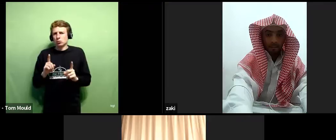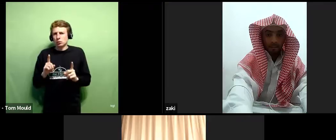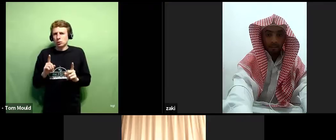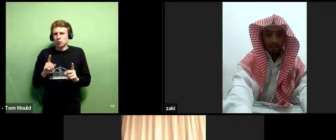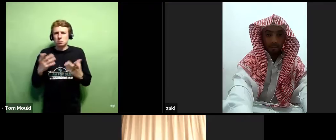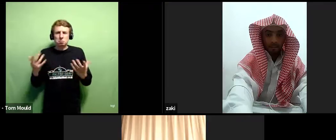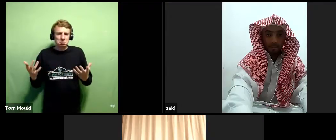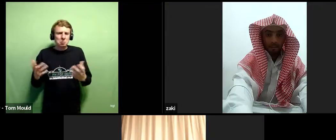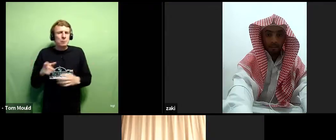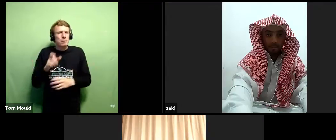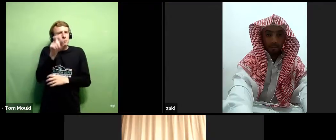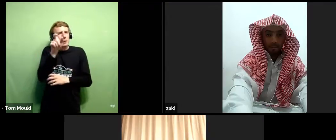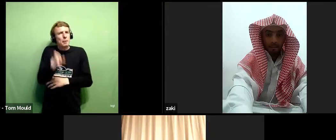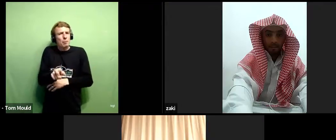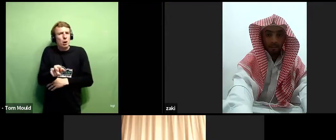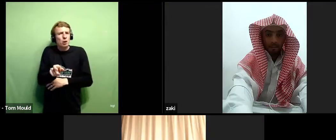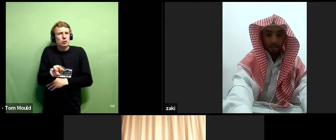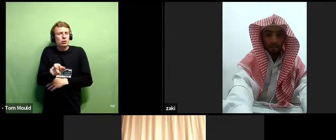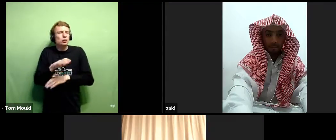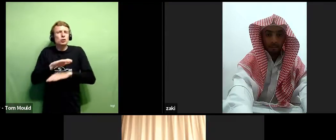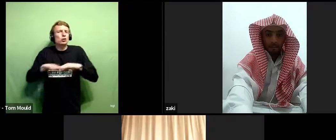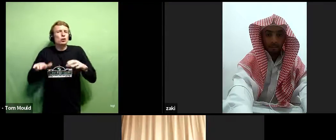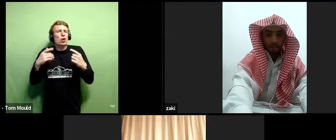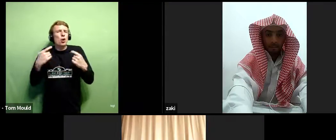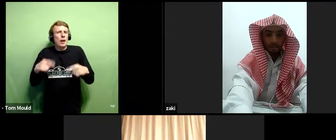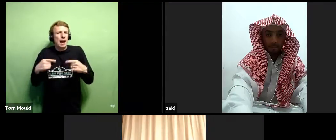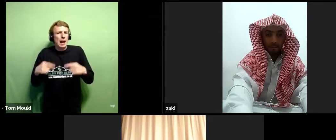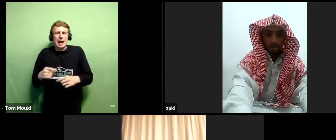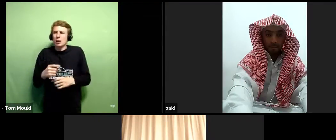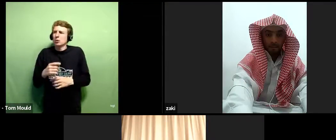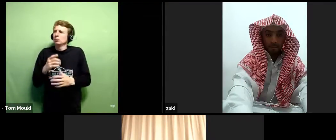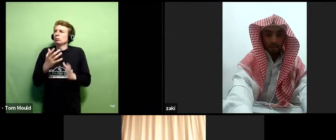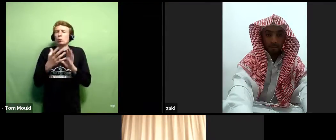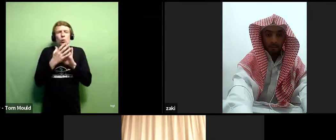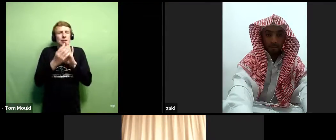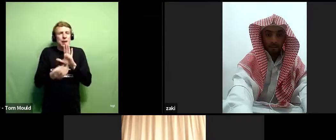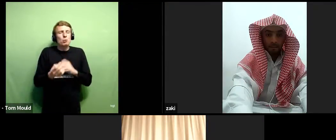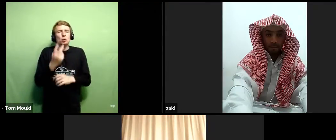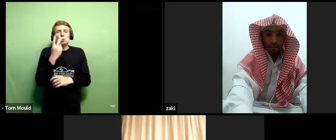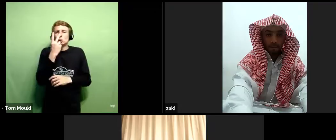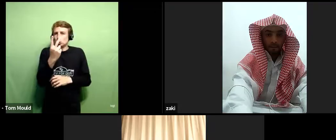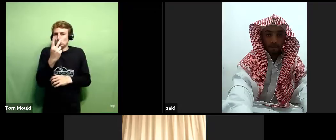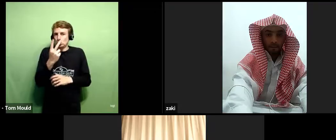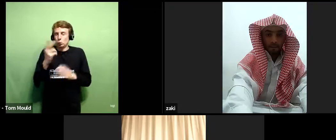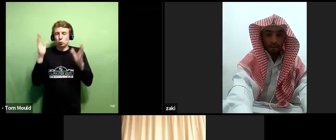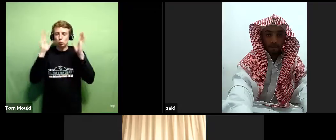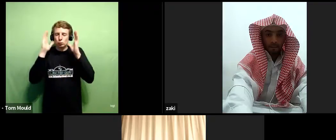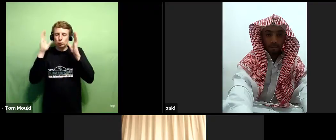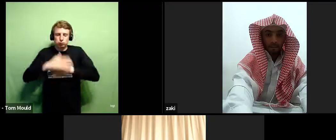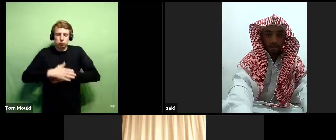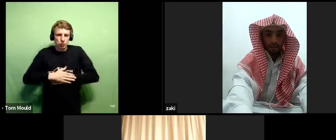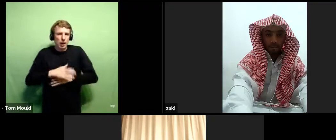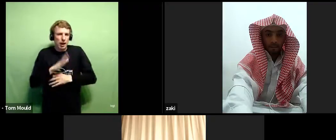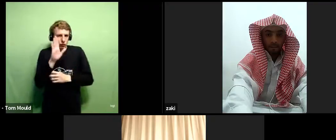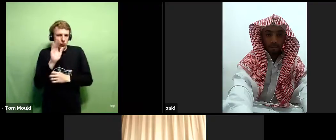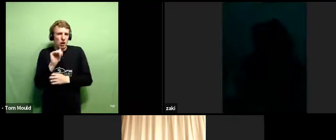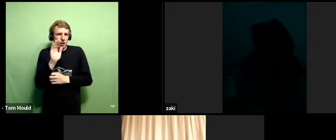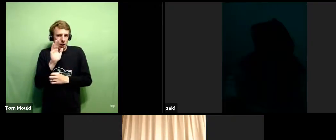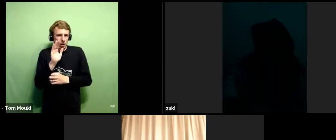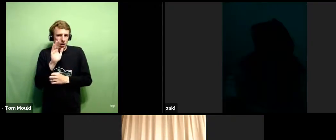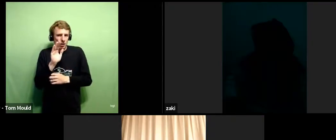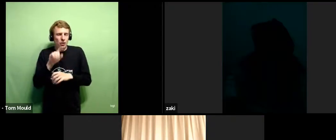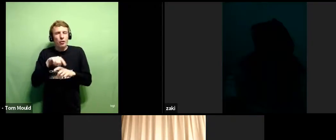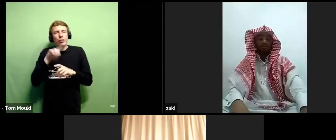prayer, to pray two rak'ah of prayer, and then afterwards make their intention that what I've just prayed is the